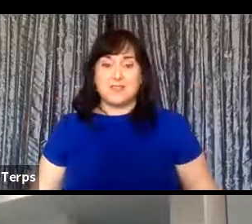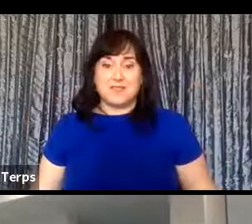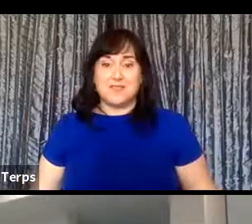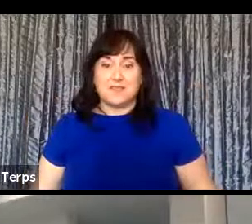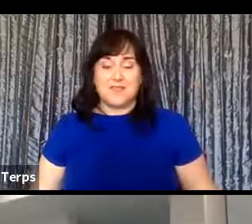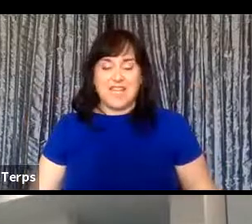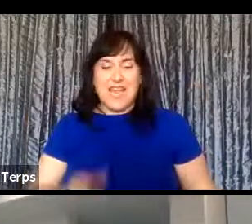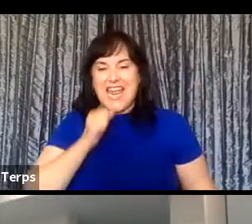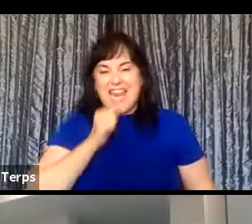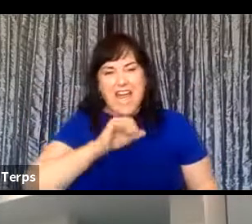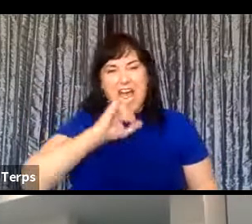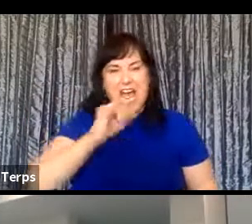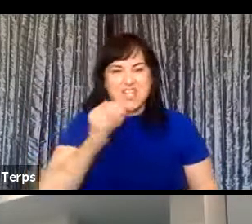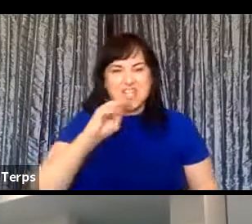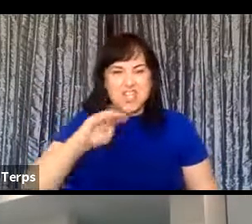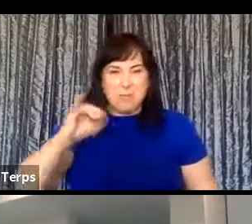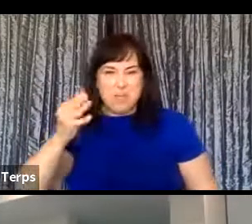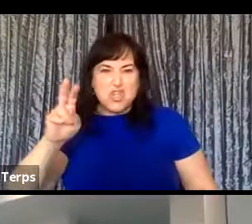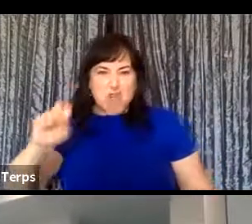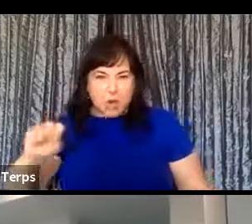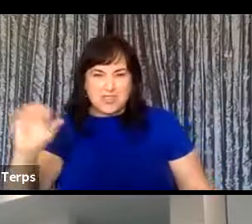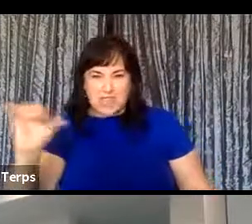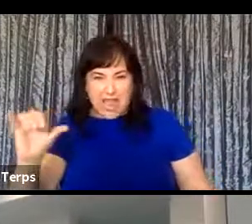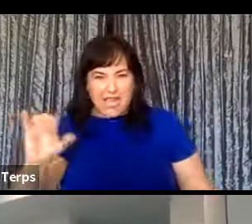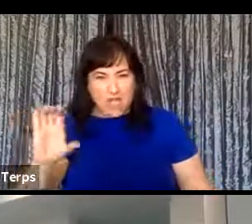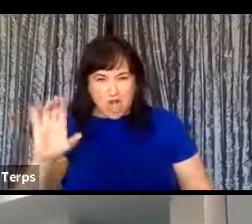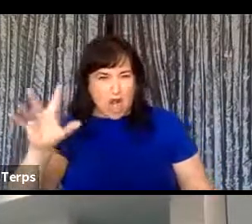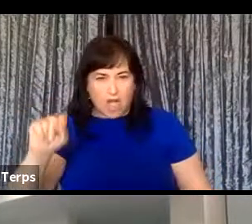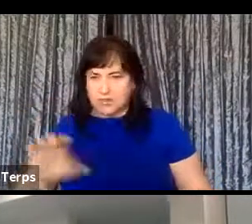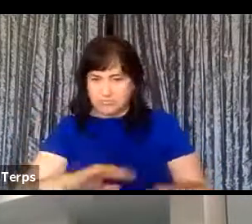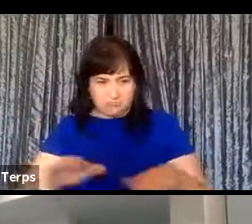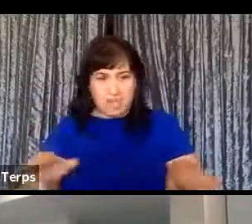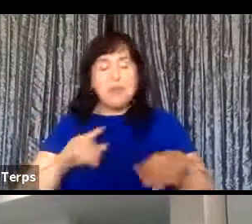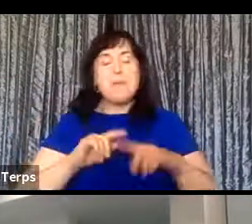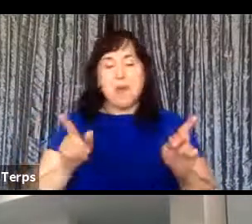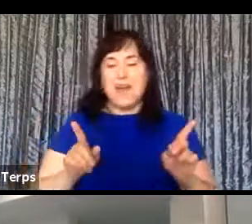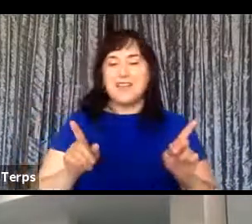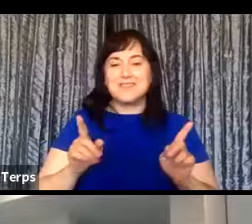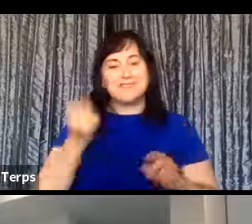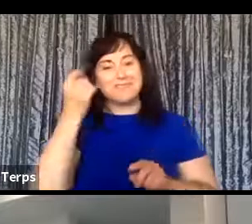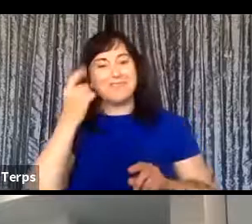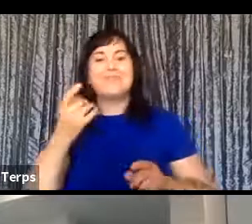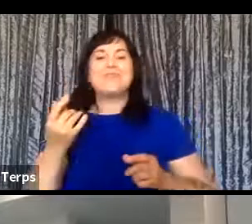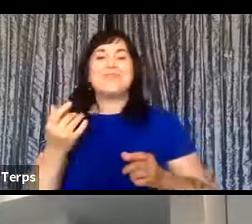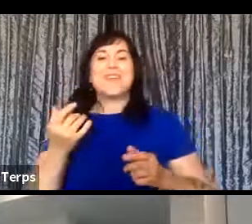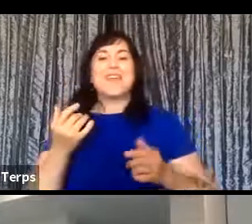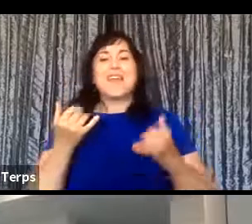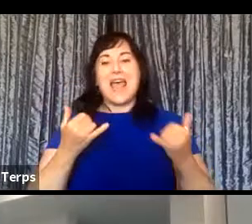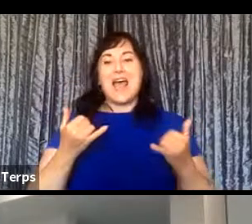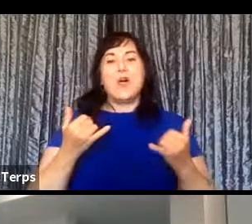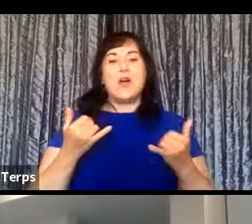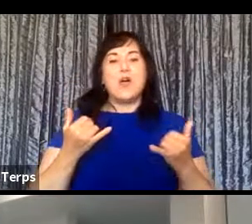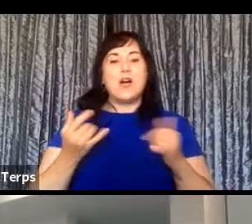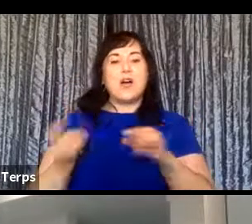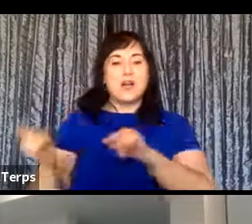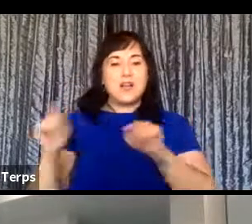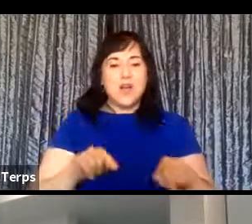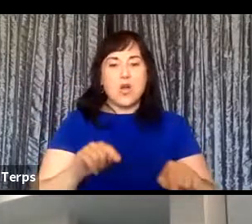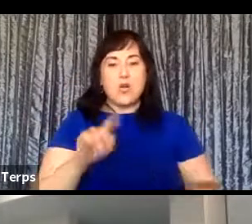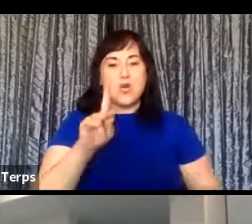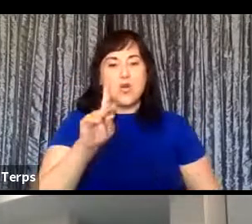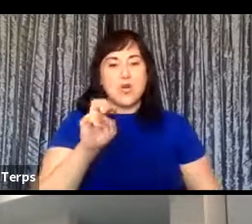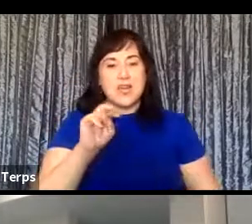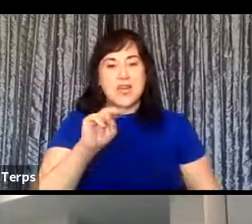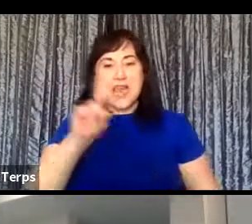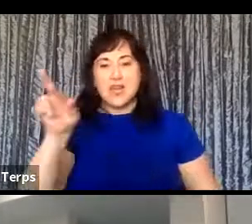non-Jim Jonesy sort of way. But you get what I mean, okay? Universal church of chocolate. Listen, I'm going to go across to Kendra. Kendra,